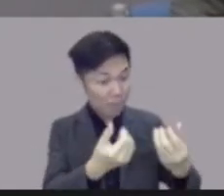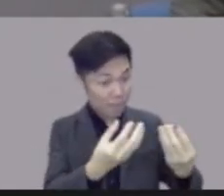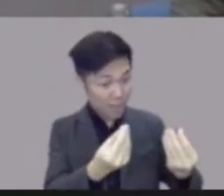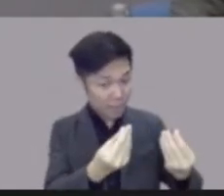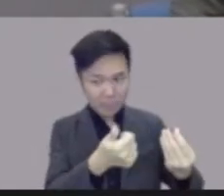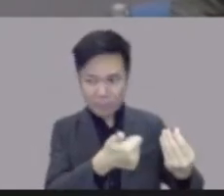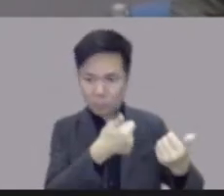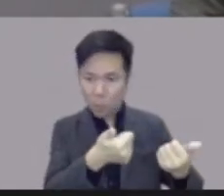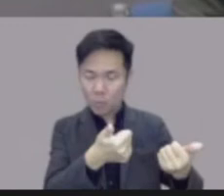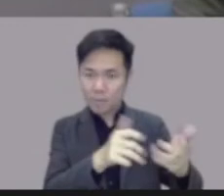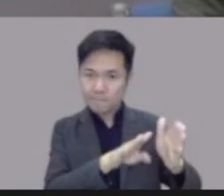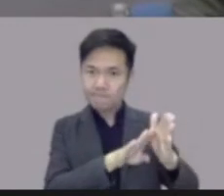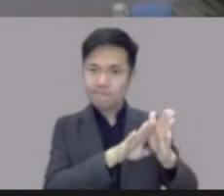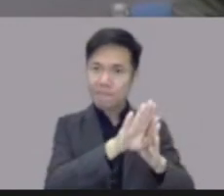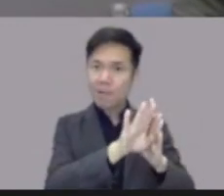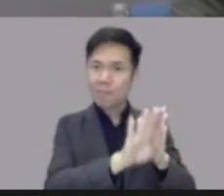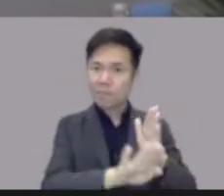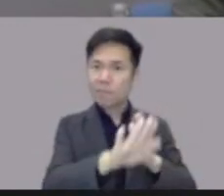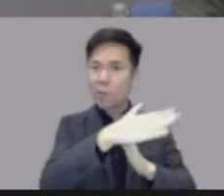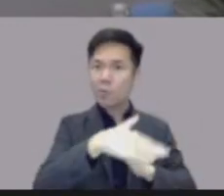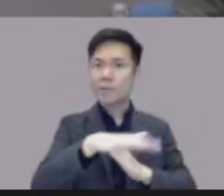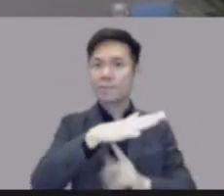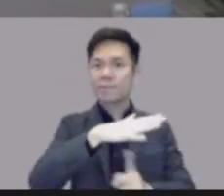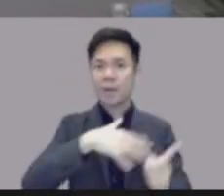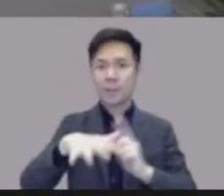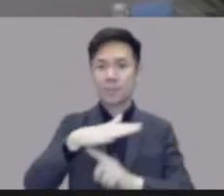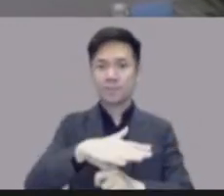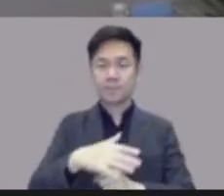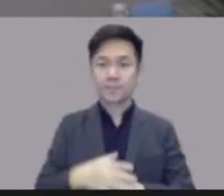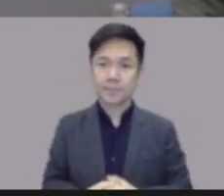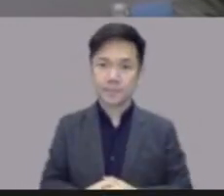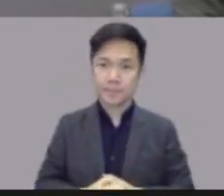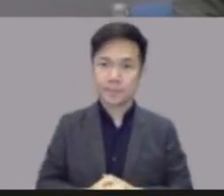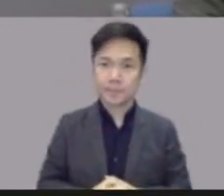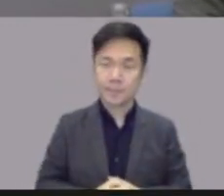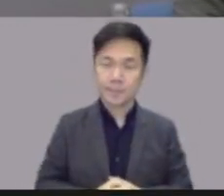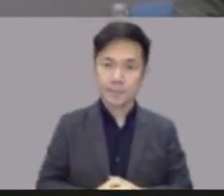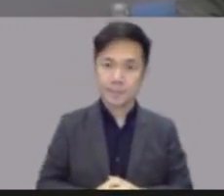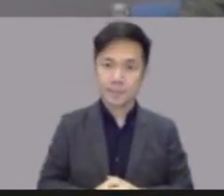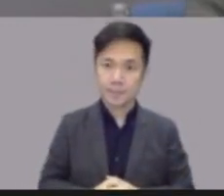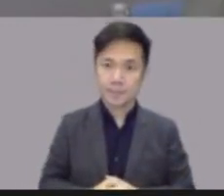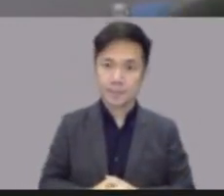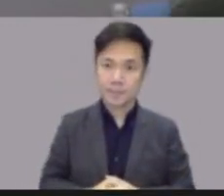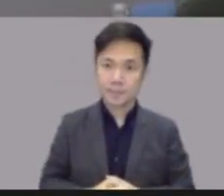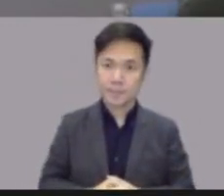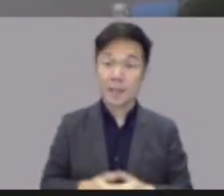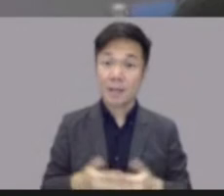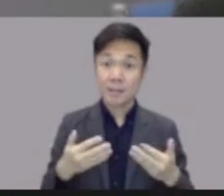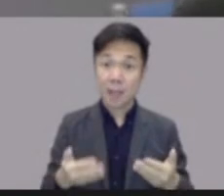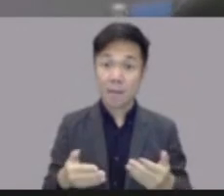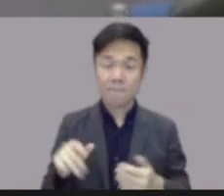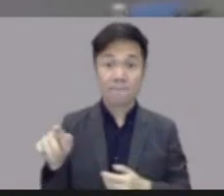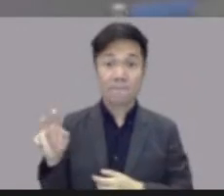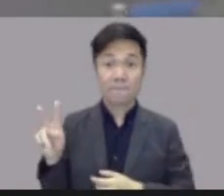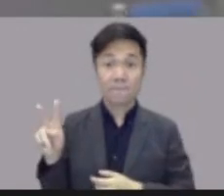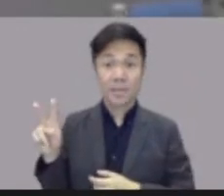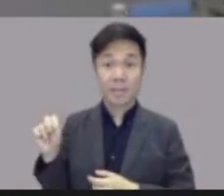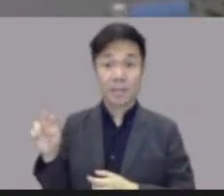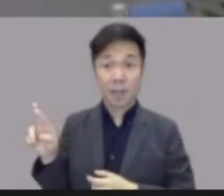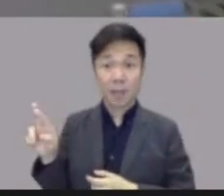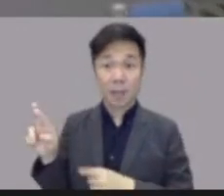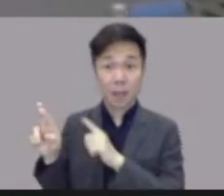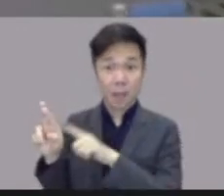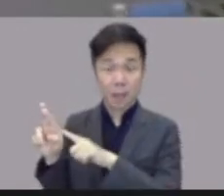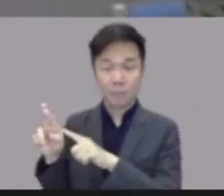audiobook of the bus I want to emphasize the importance of the planetary local review blowers on the sdgs